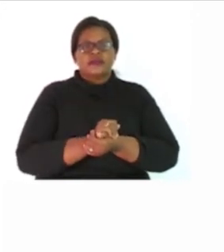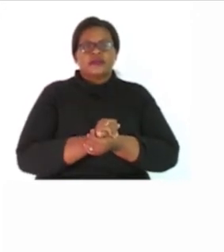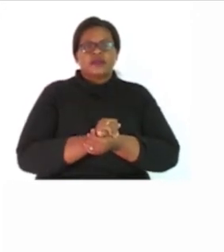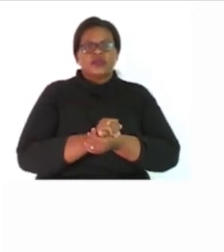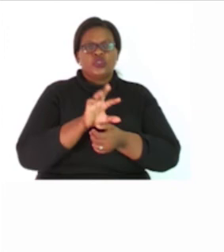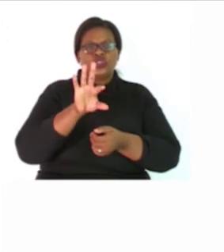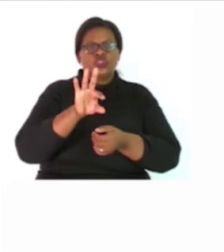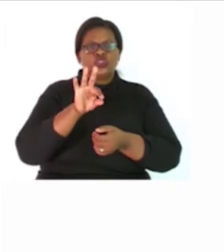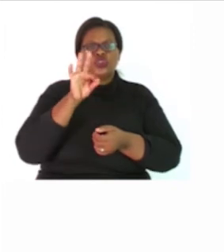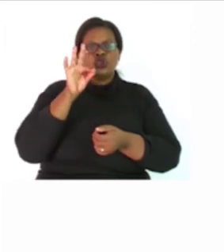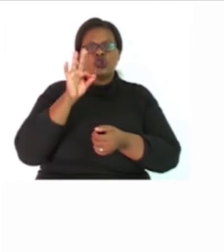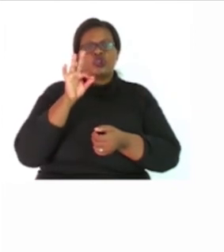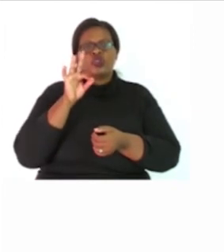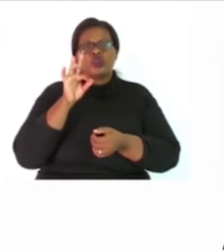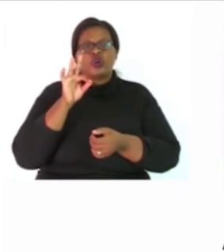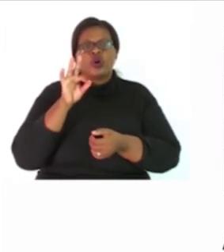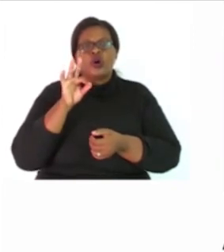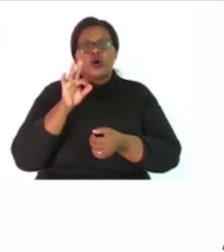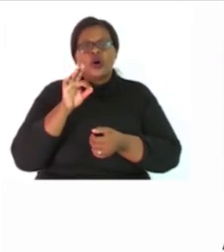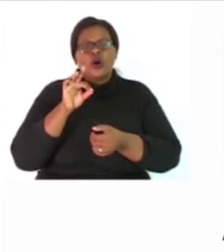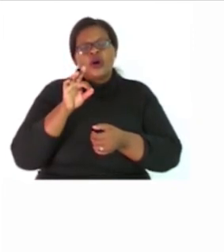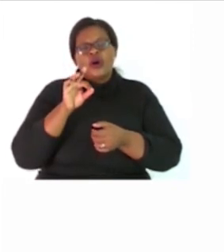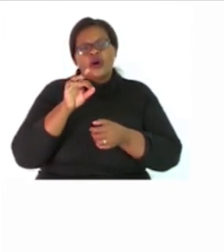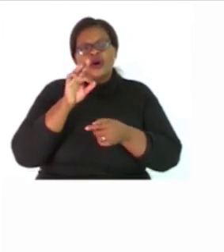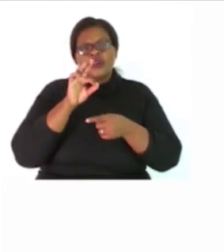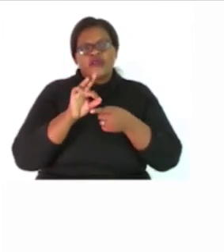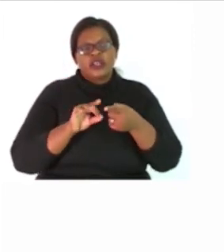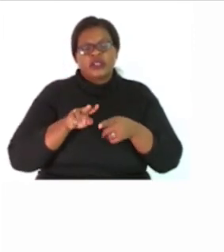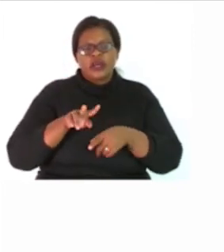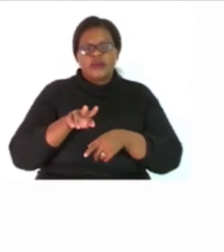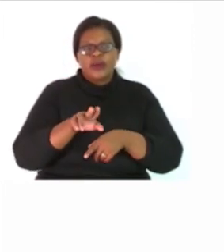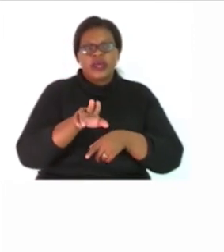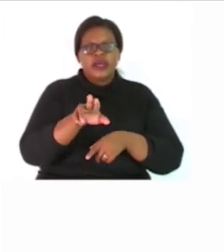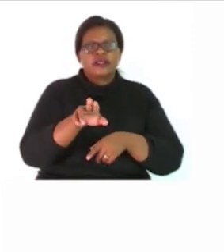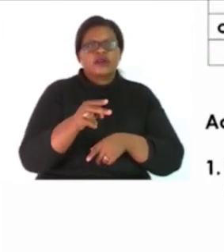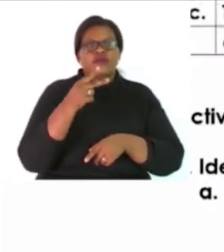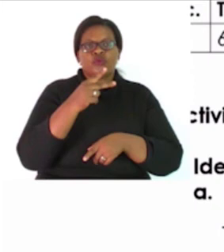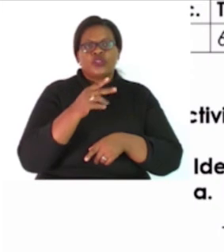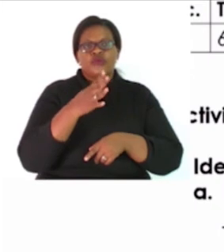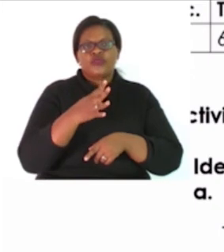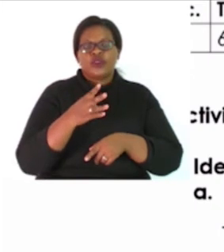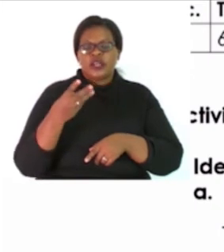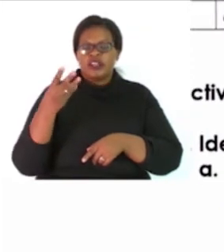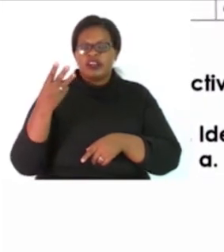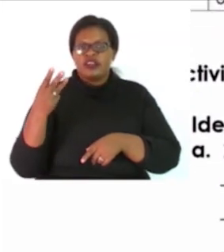identify the factor pairs of A is 24 and B is 36.